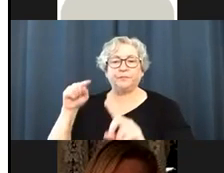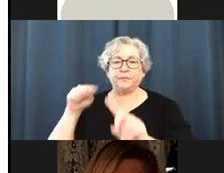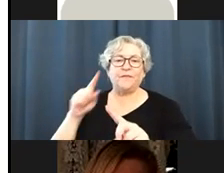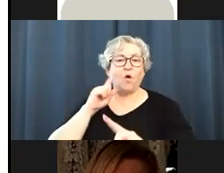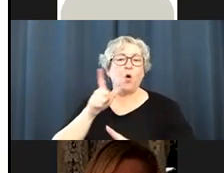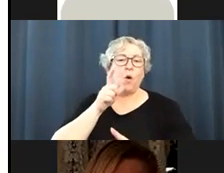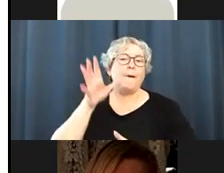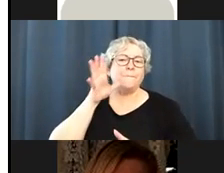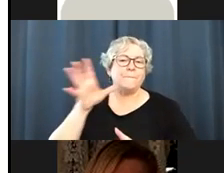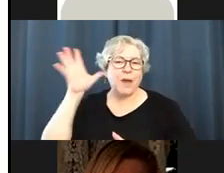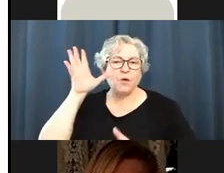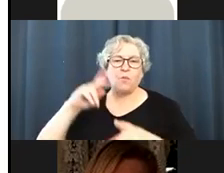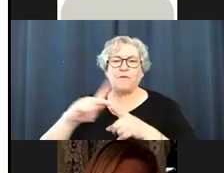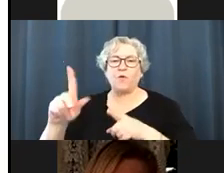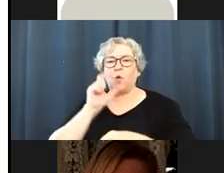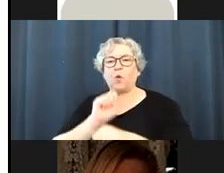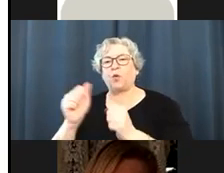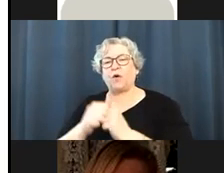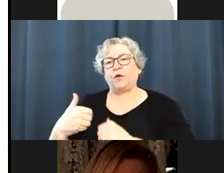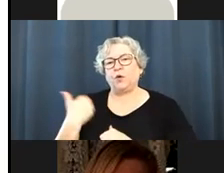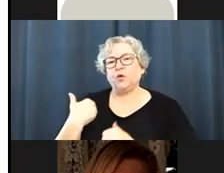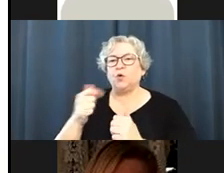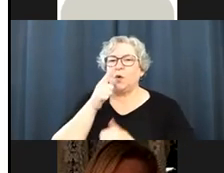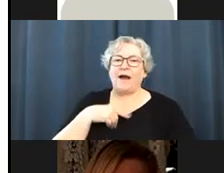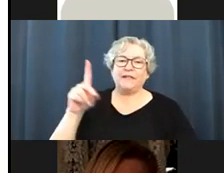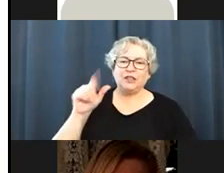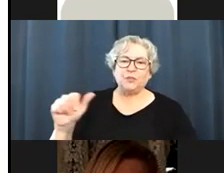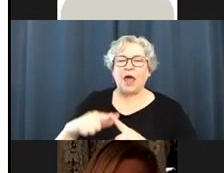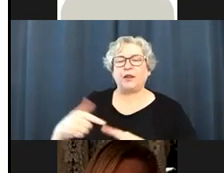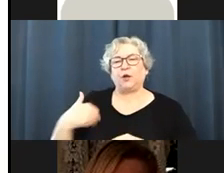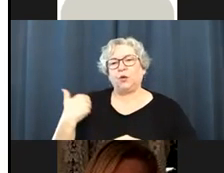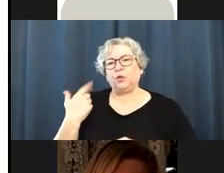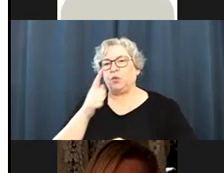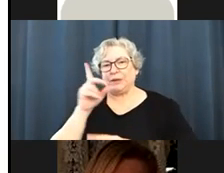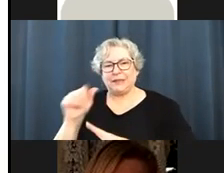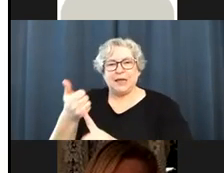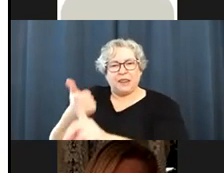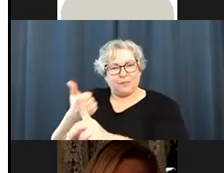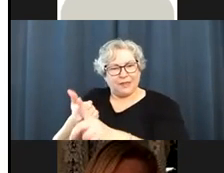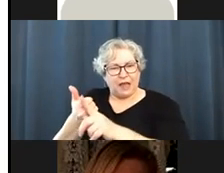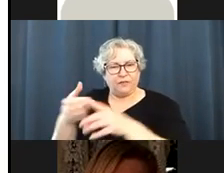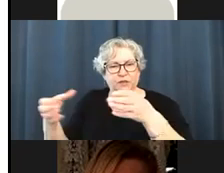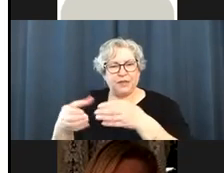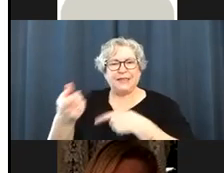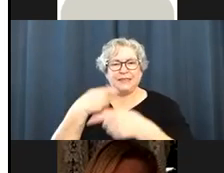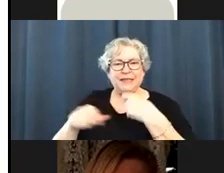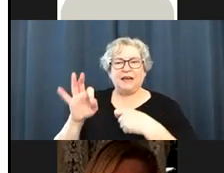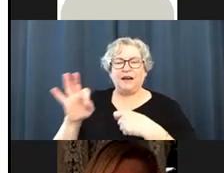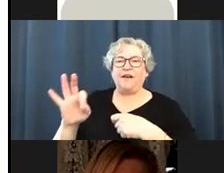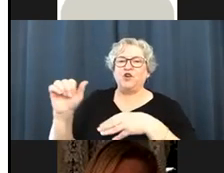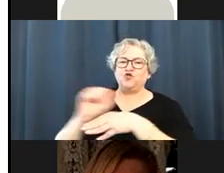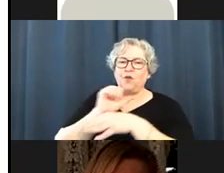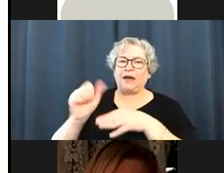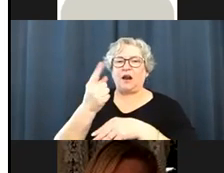parents, professionals who work with youth with disabilities and the youth with disabilities themselves, as opposed to the train the trainers, which